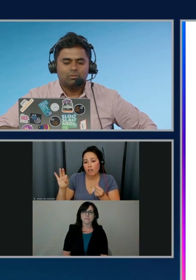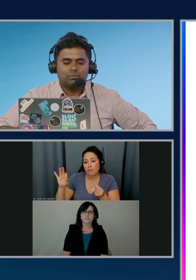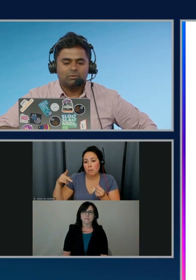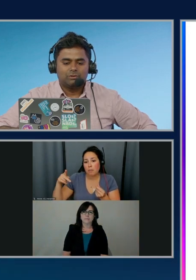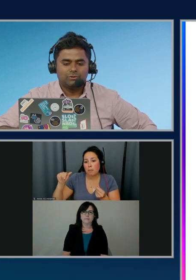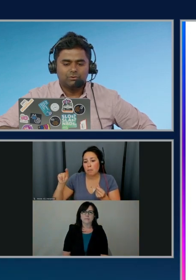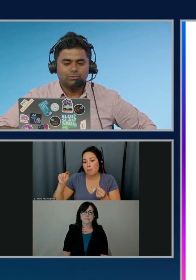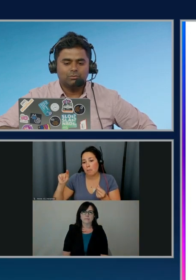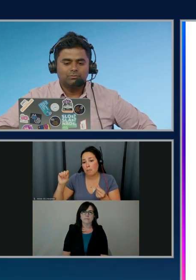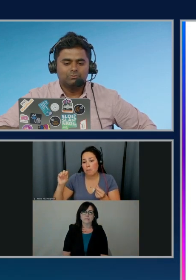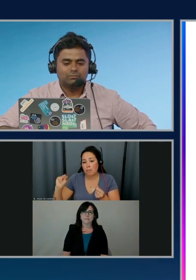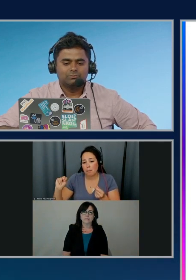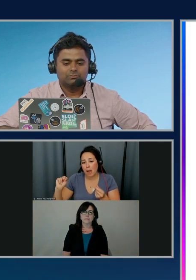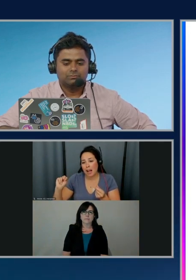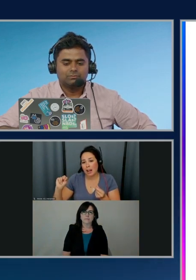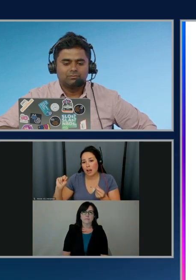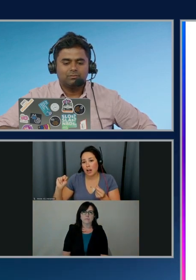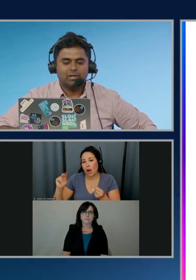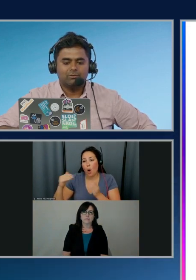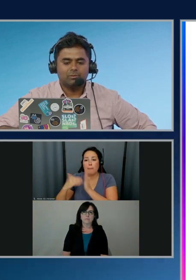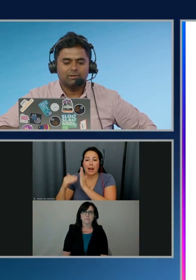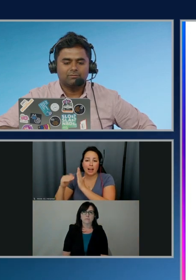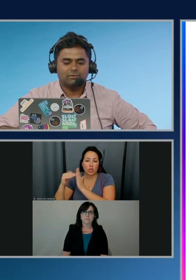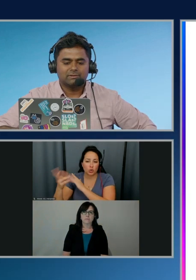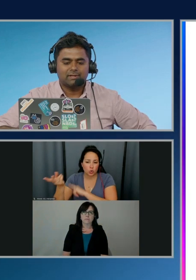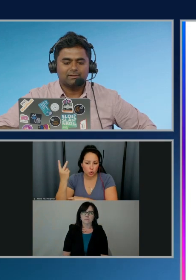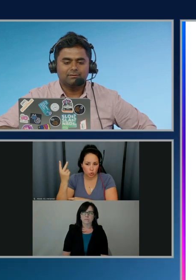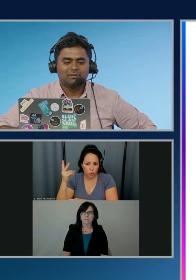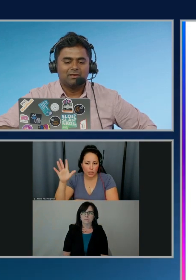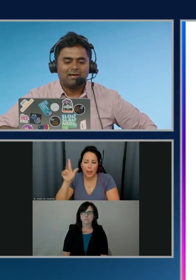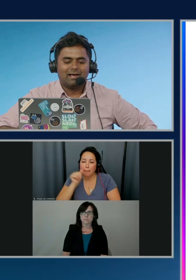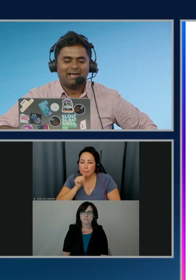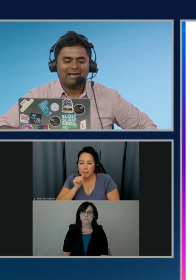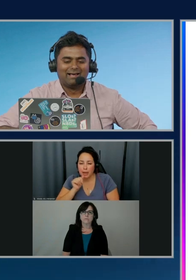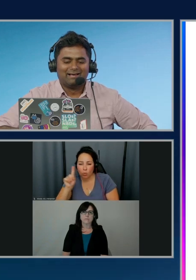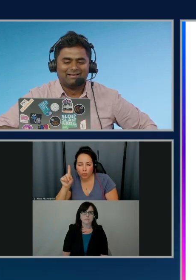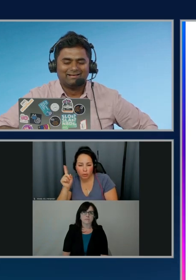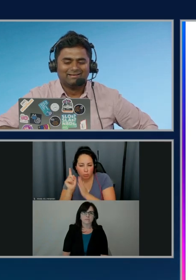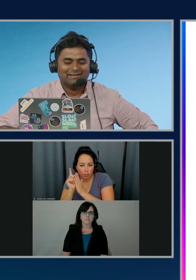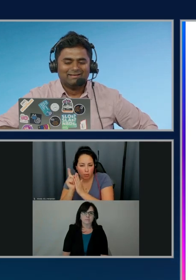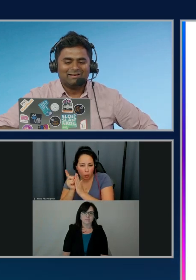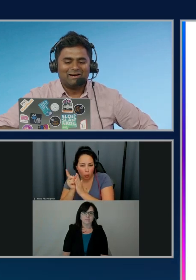pattern 2. Bear with me for a second.